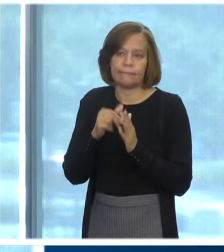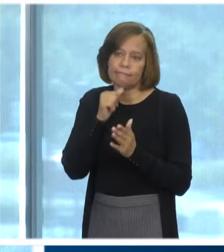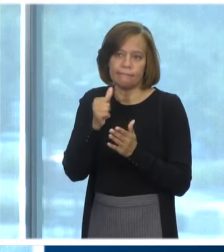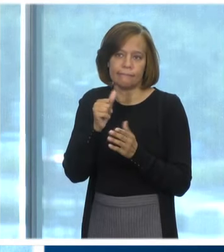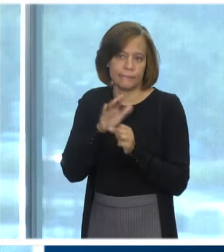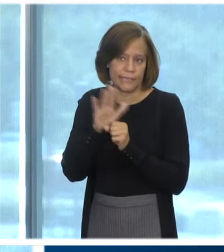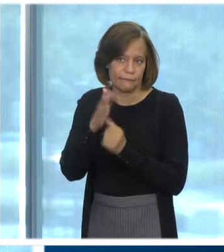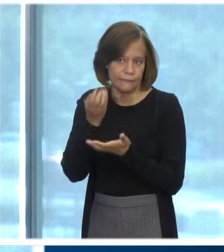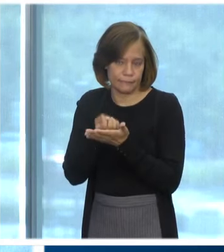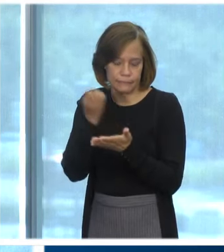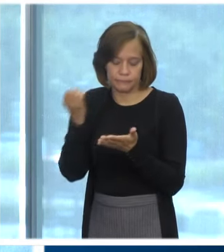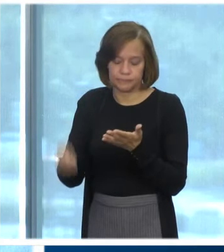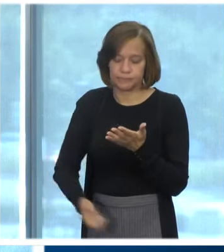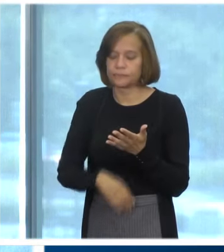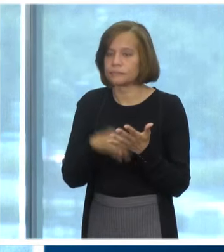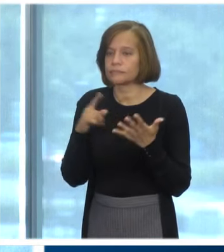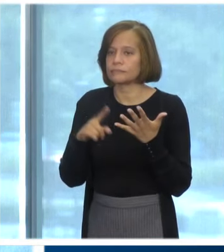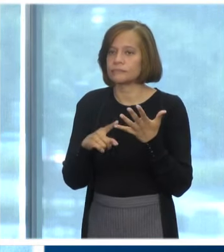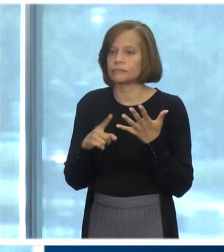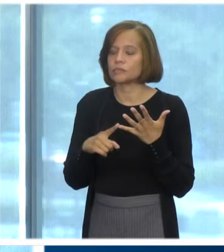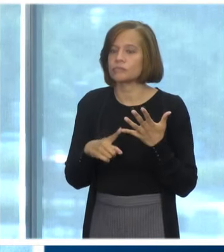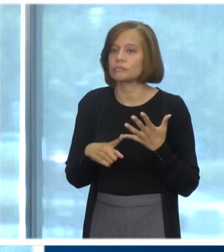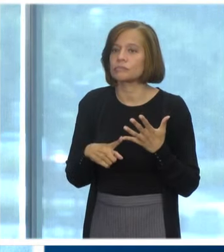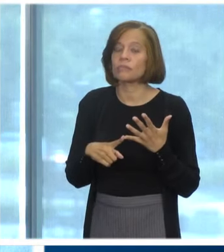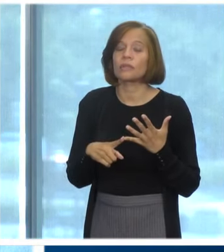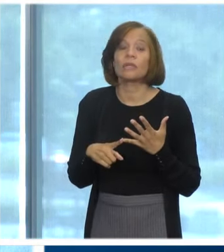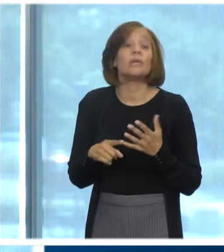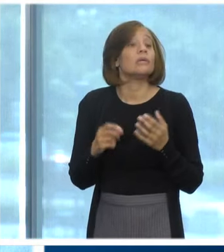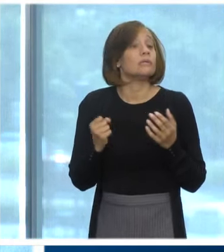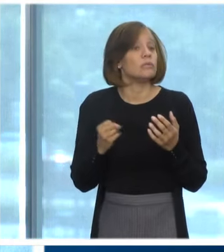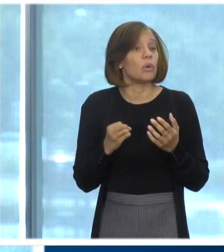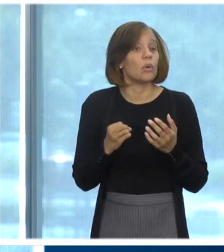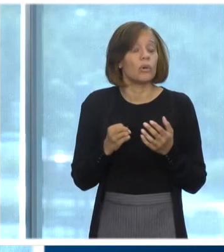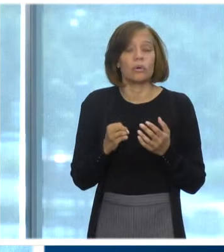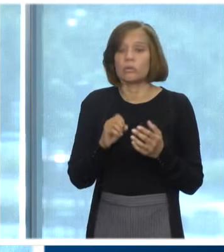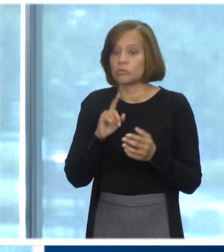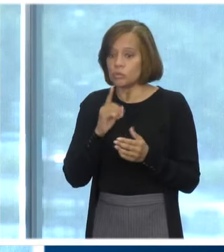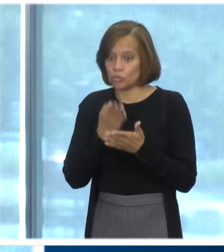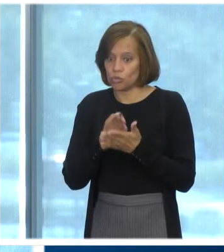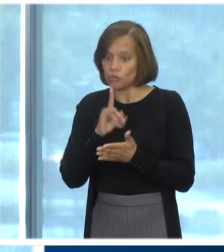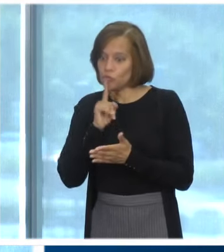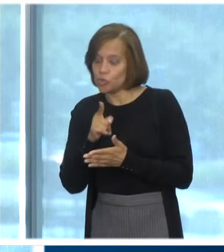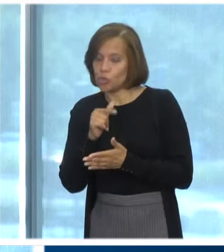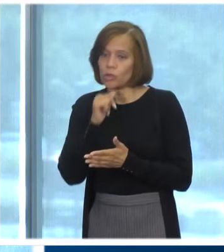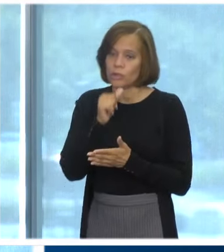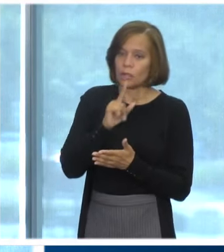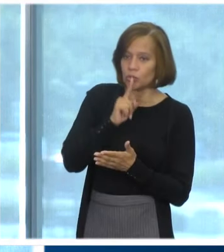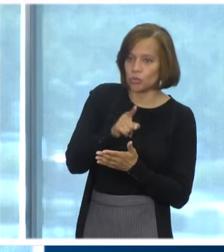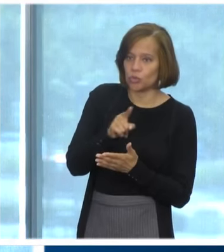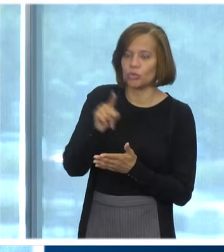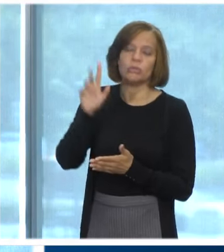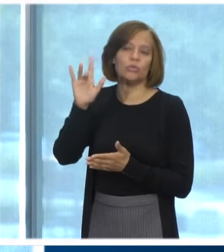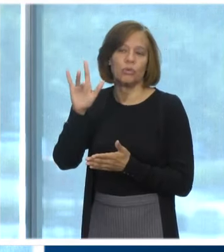And we were unable to sustain the allegations, so again, to prove as true or not true